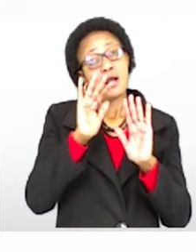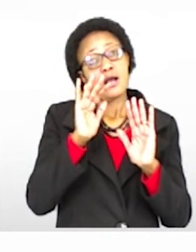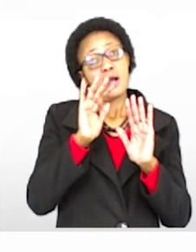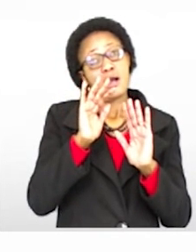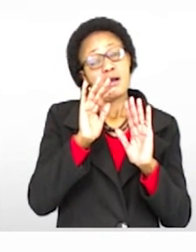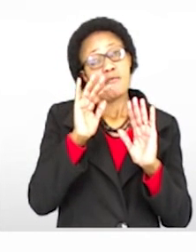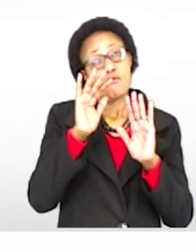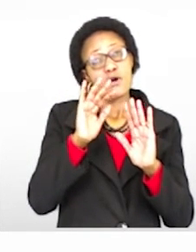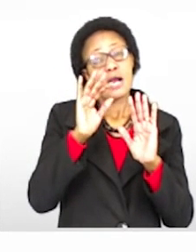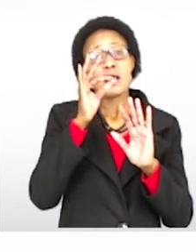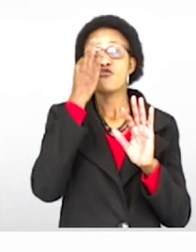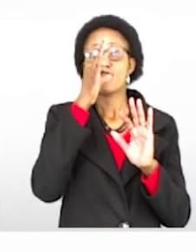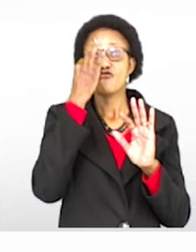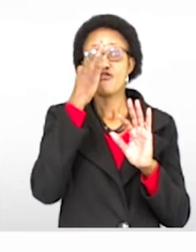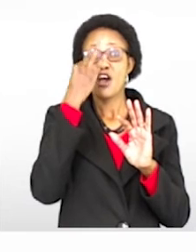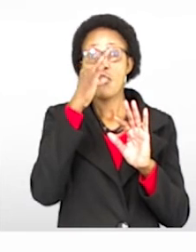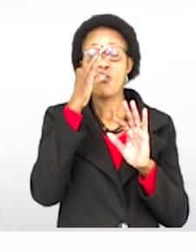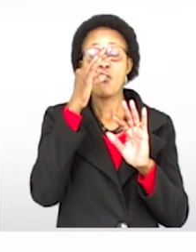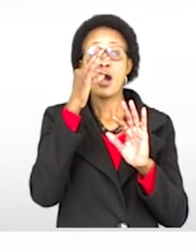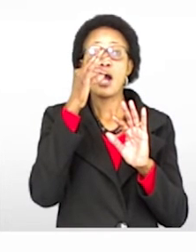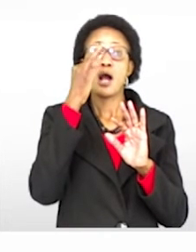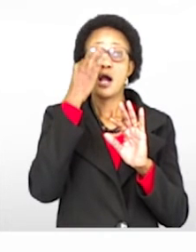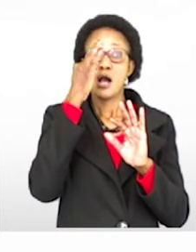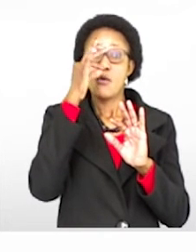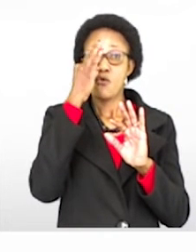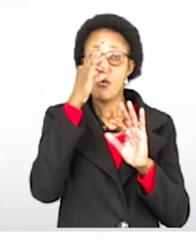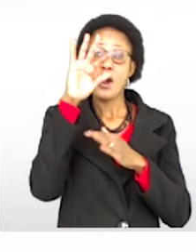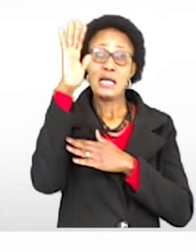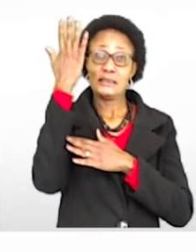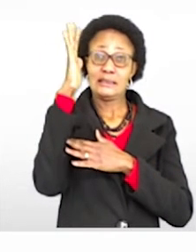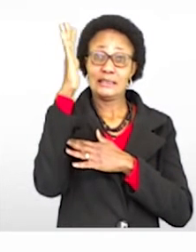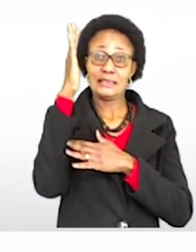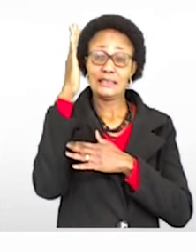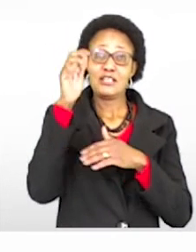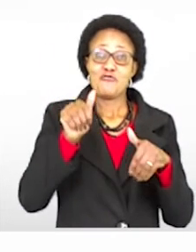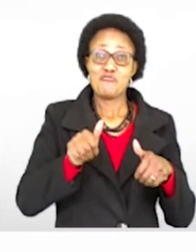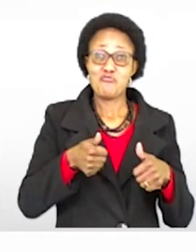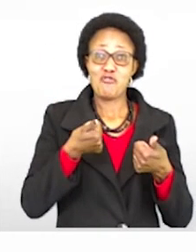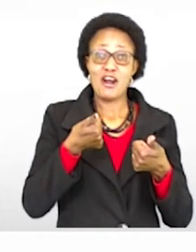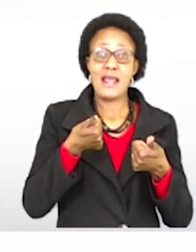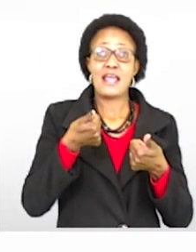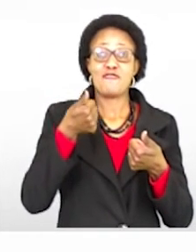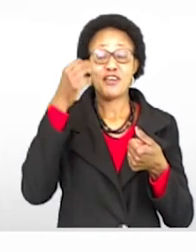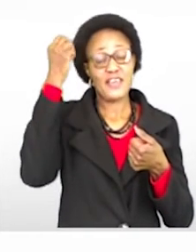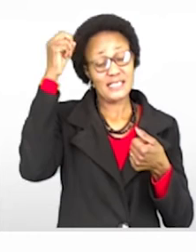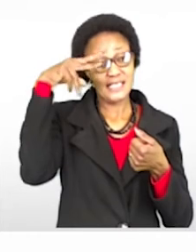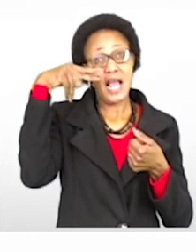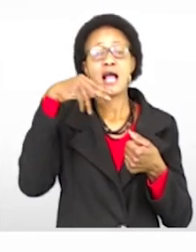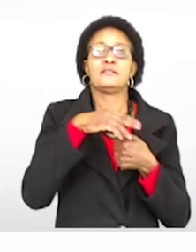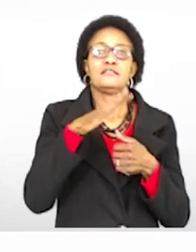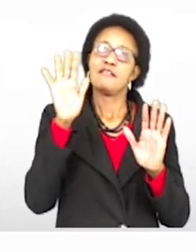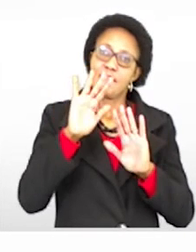our pattern. And remember, our pattern is flower, tree, boy with a